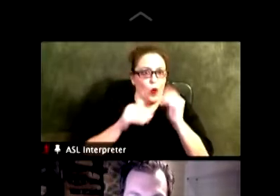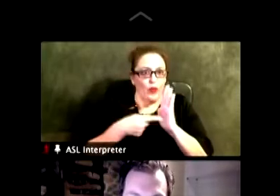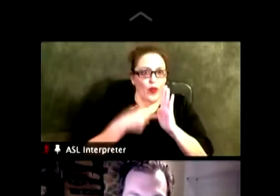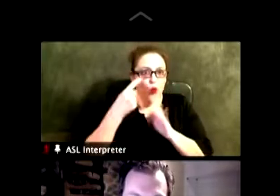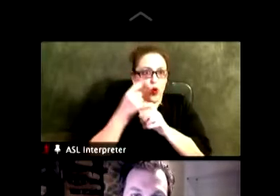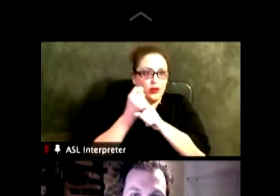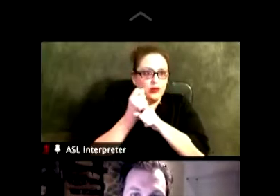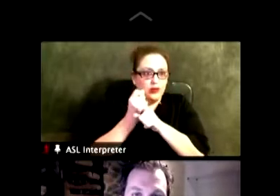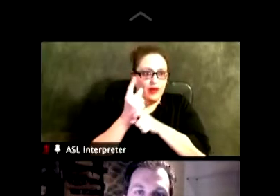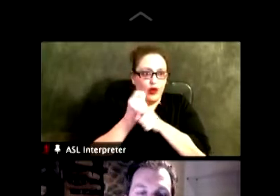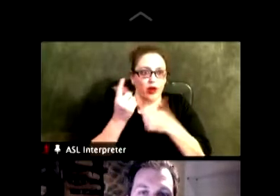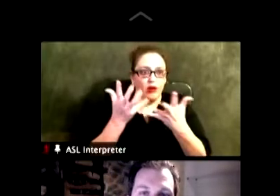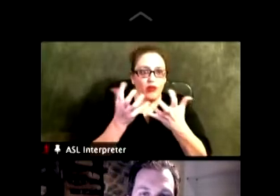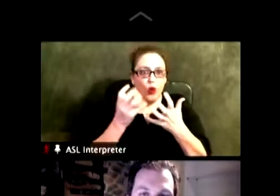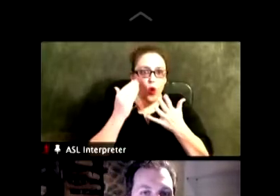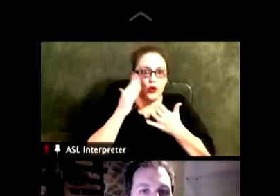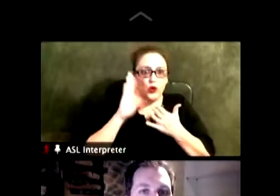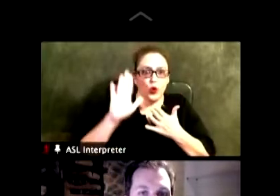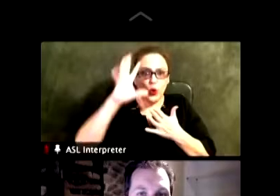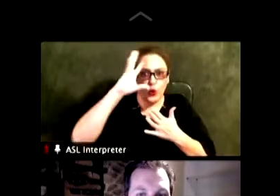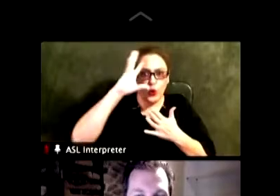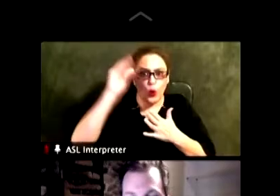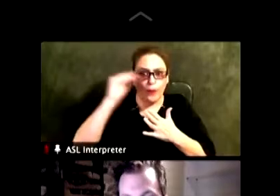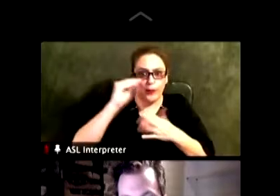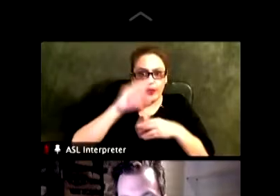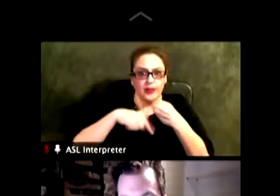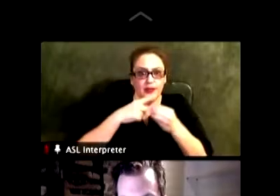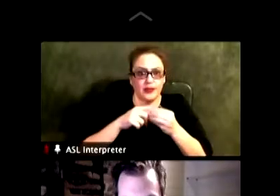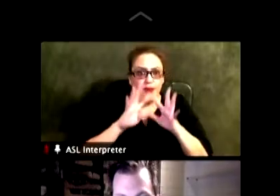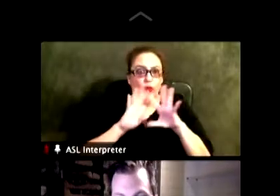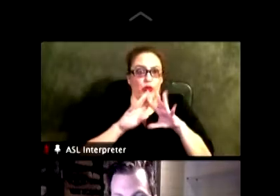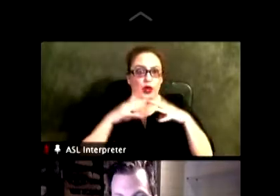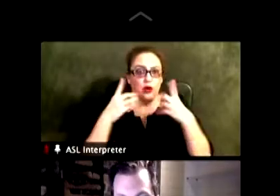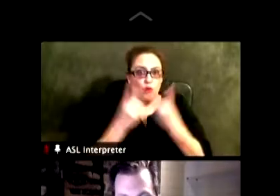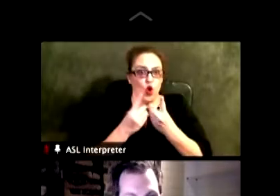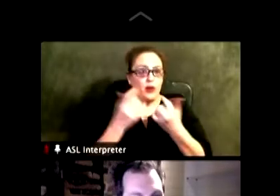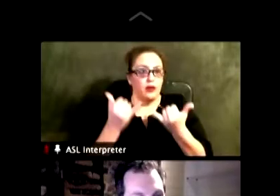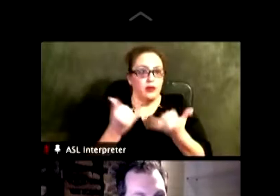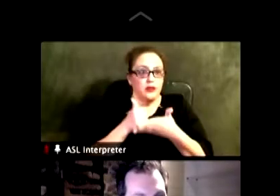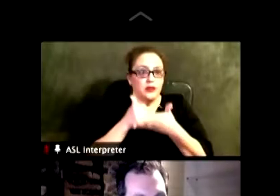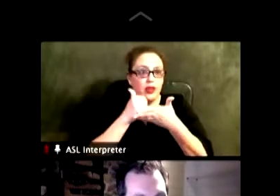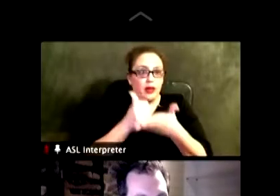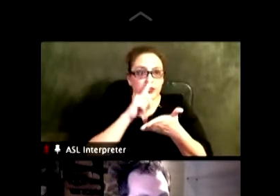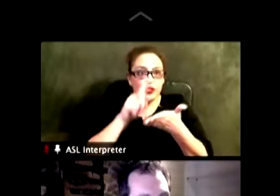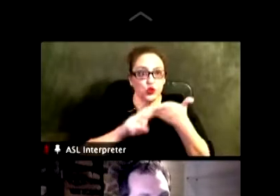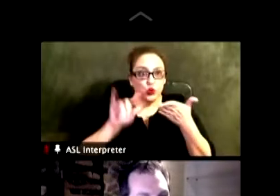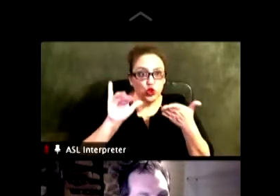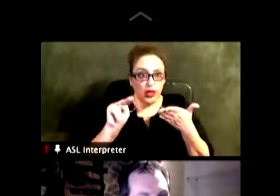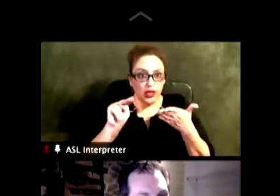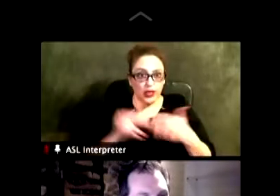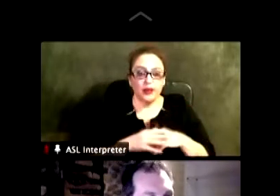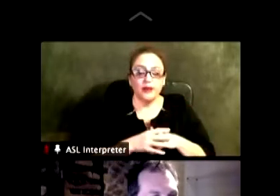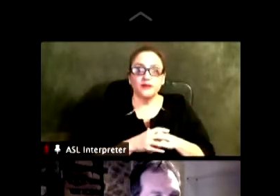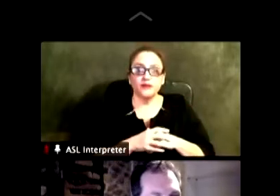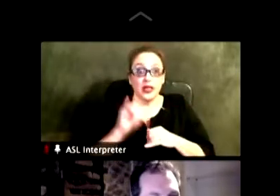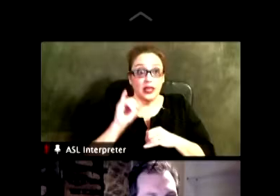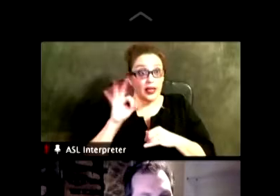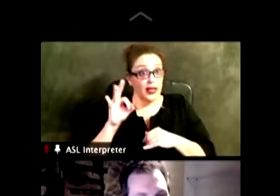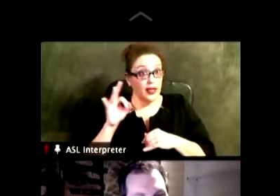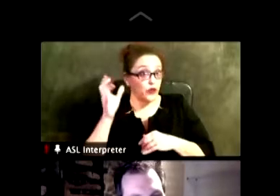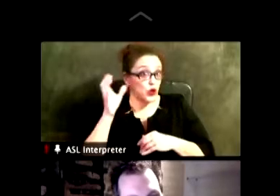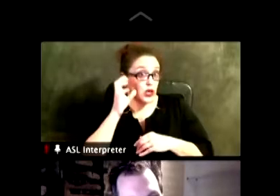your opinions about the department's performance, but this is a helpful check-in. Once again, if you're listening on the phone, in general, what have